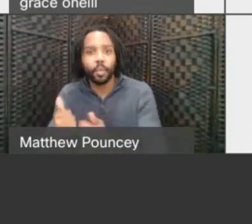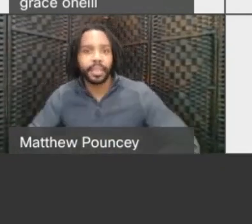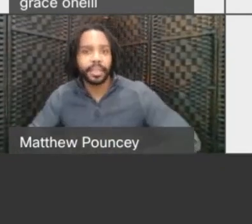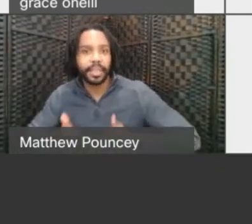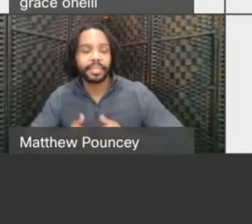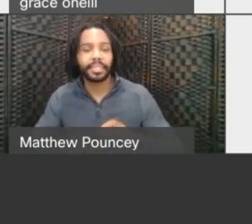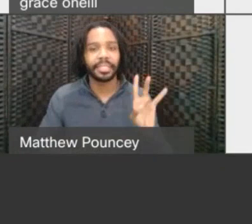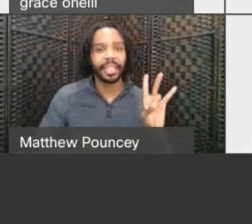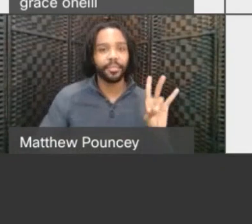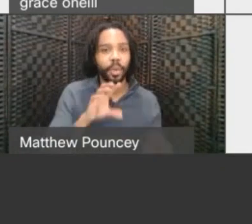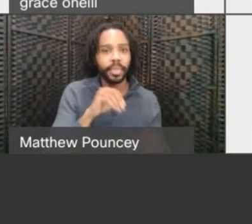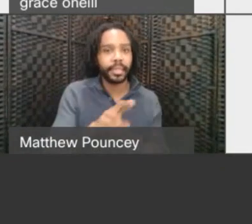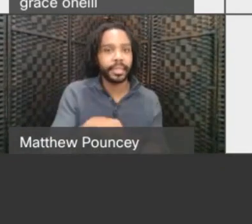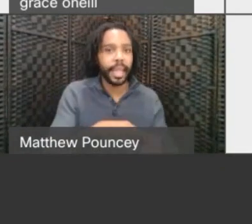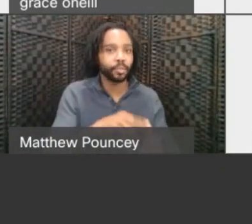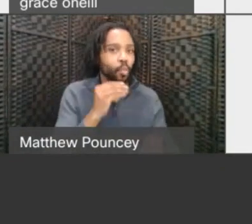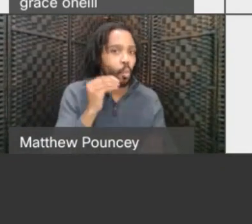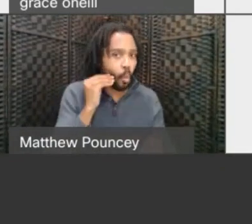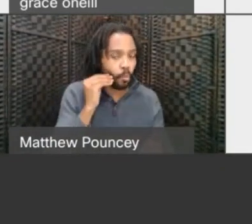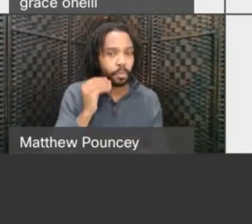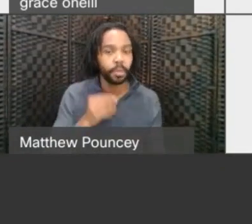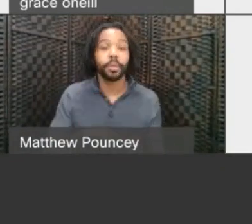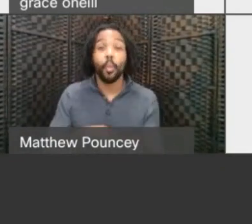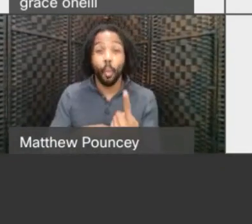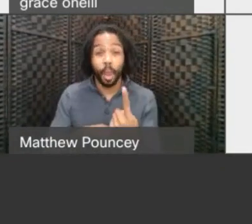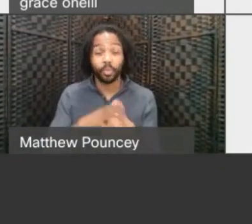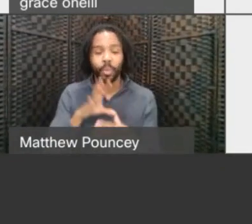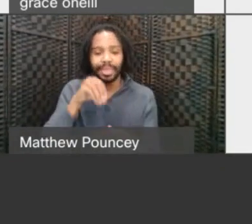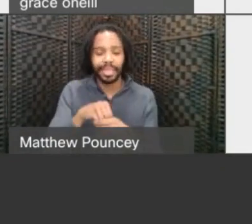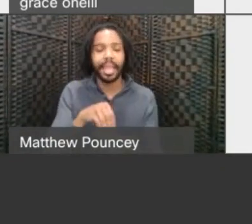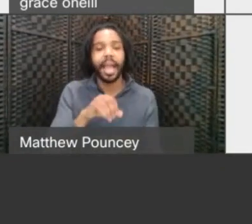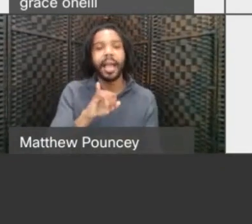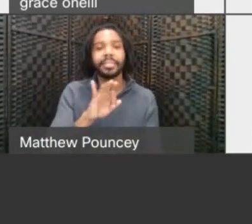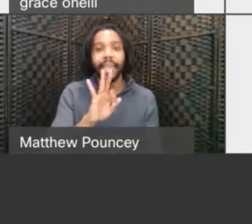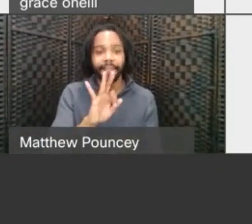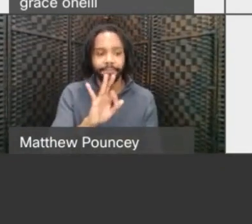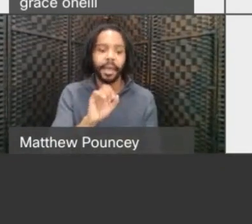homes, and then 1 each in an ICF corrections and a host home.